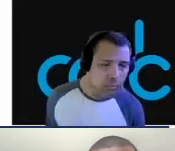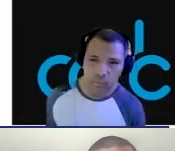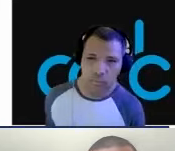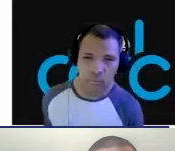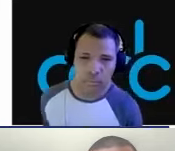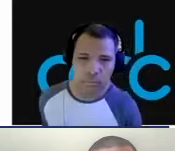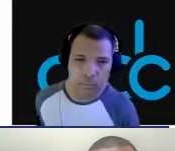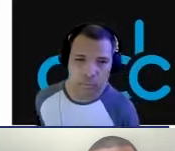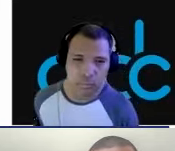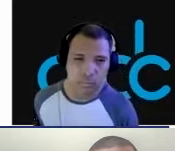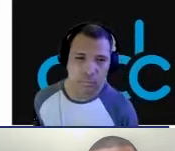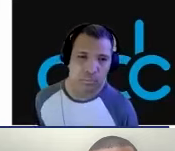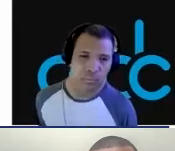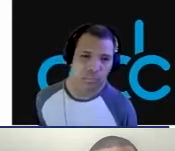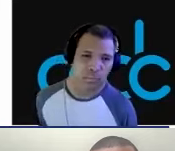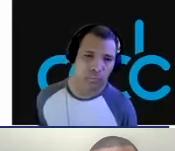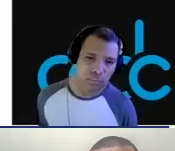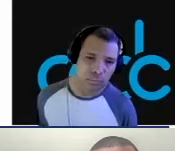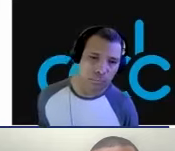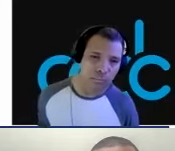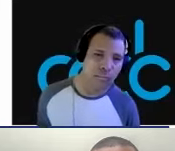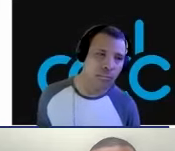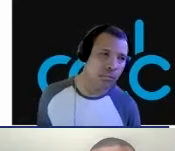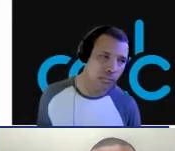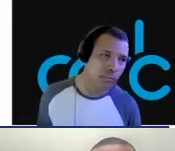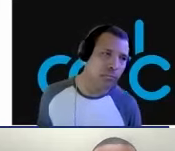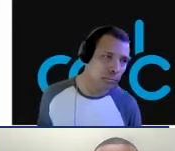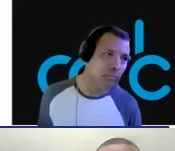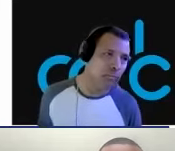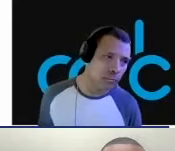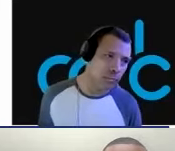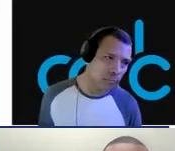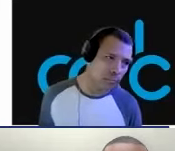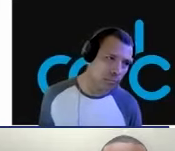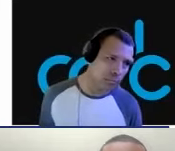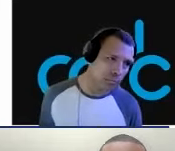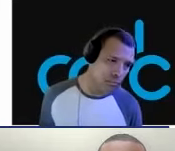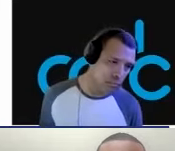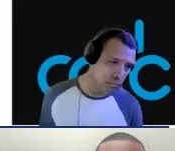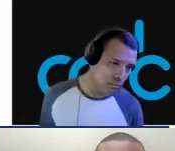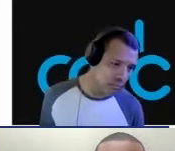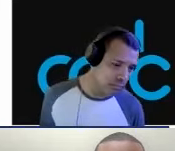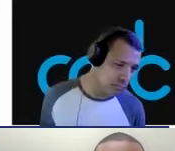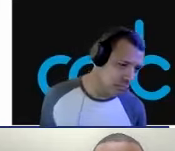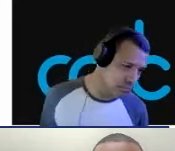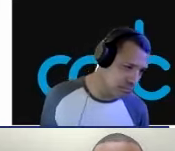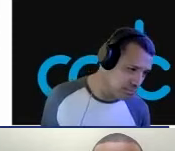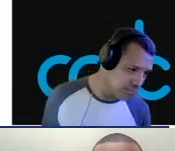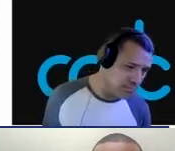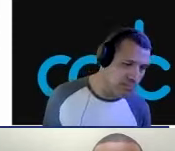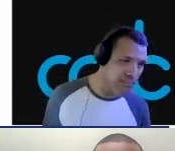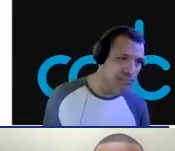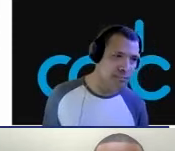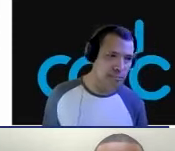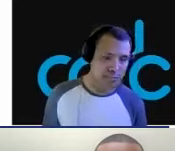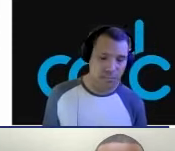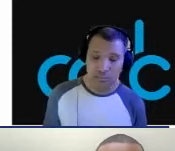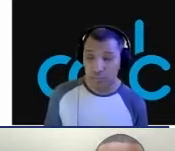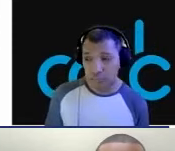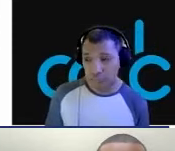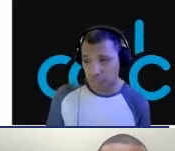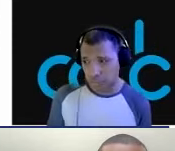Yeah, we also talked about collecting data around providers and specialists to support members to engage more with